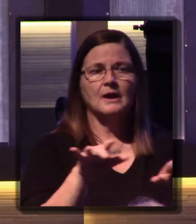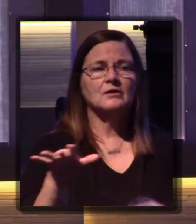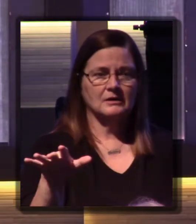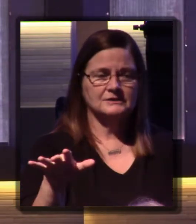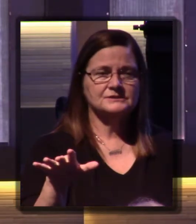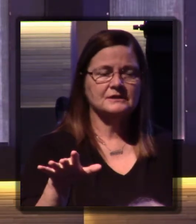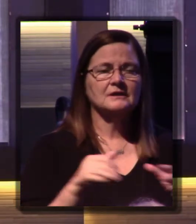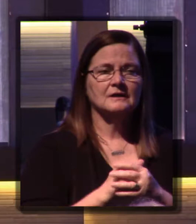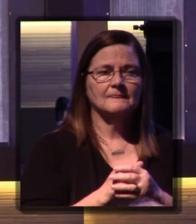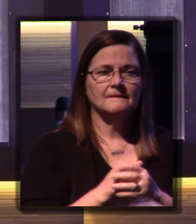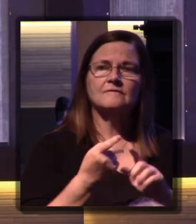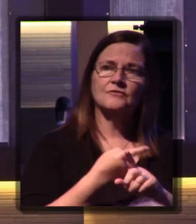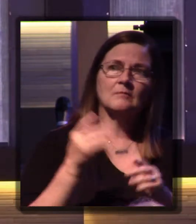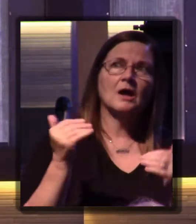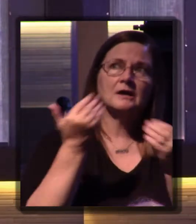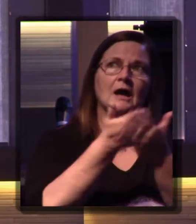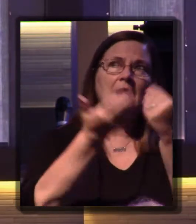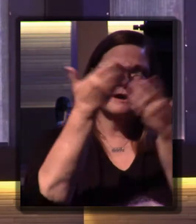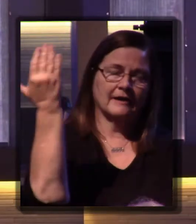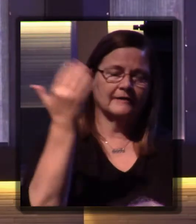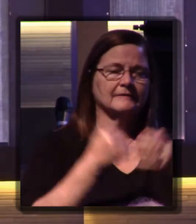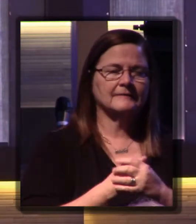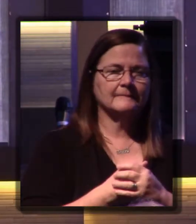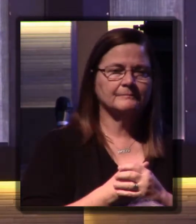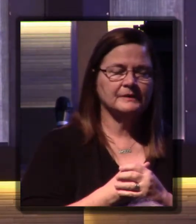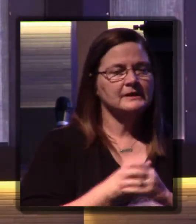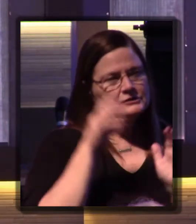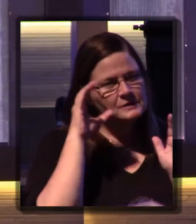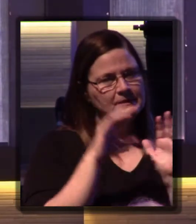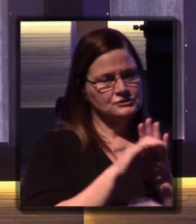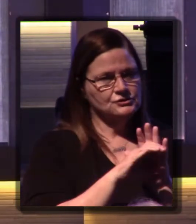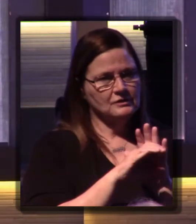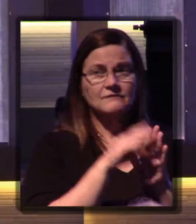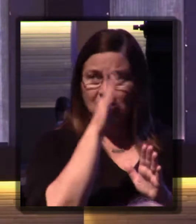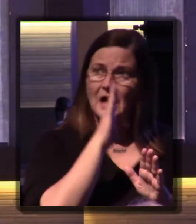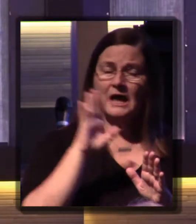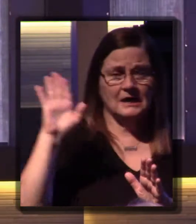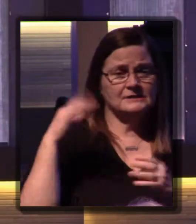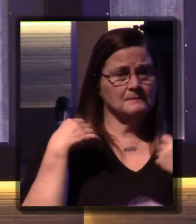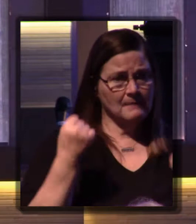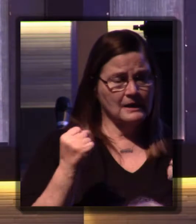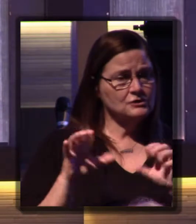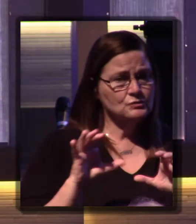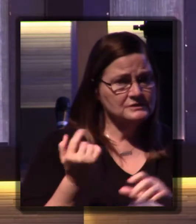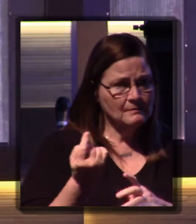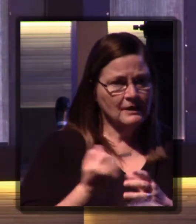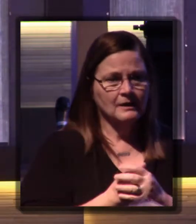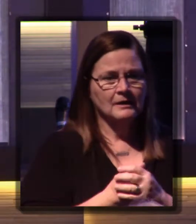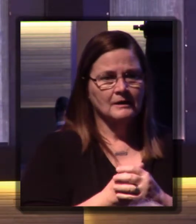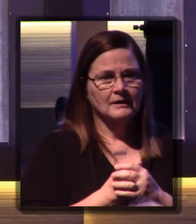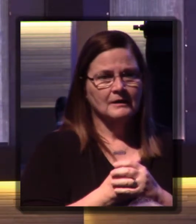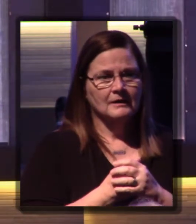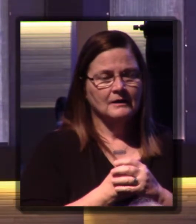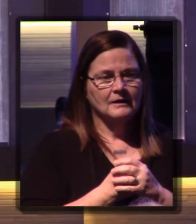about upon us from on high. And so here's a picture of God's might doing